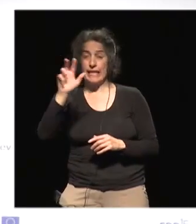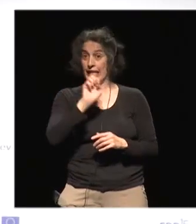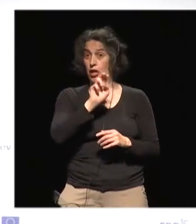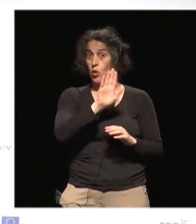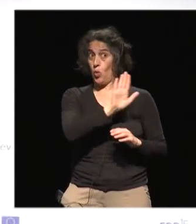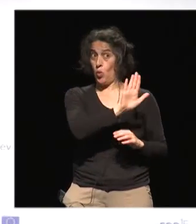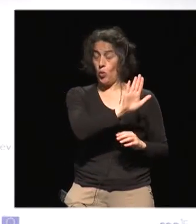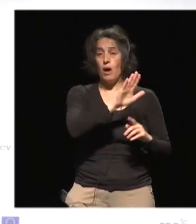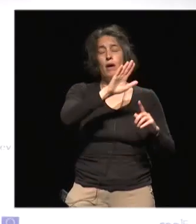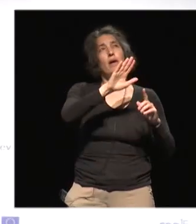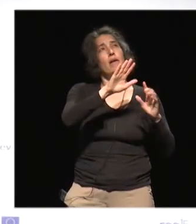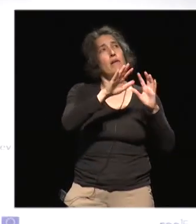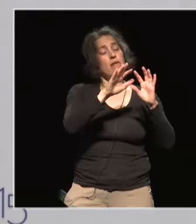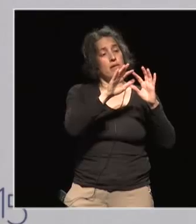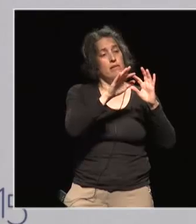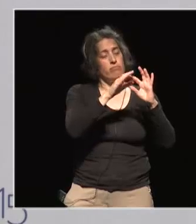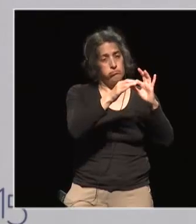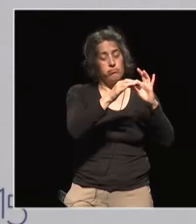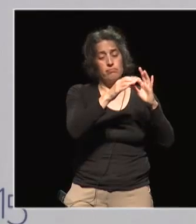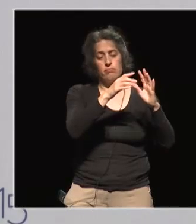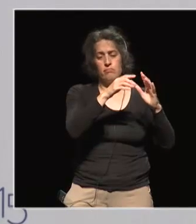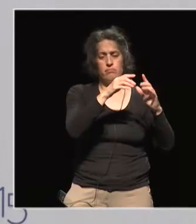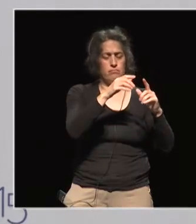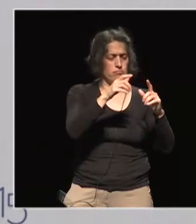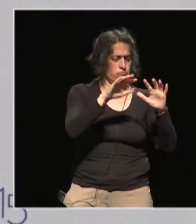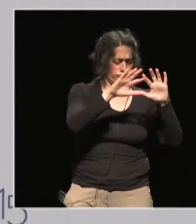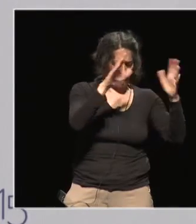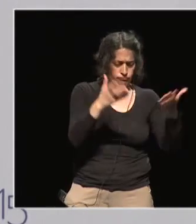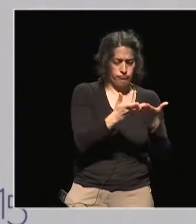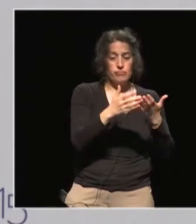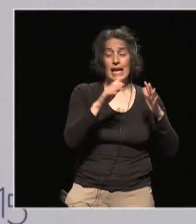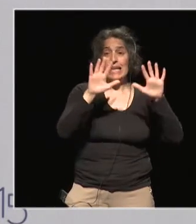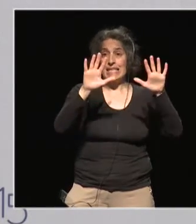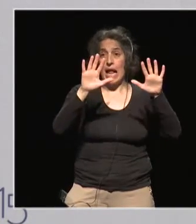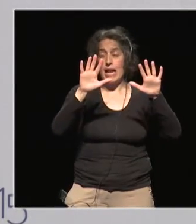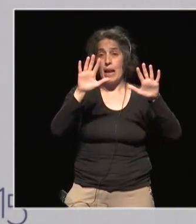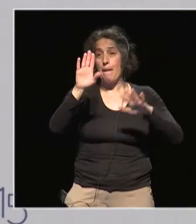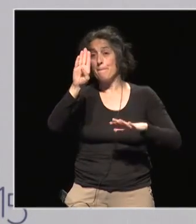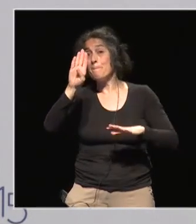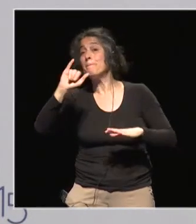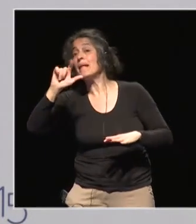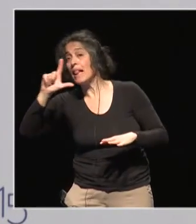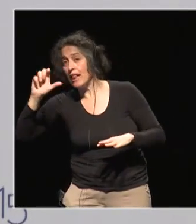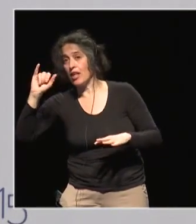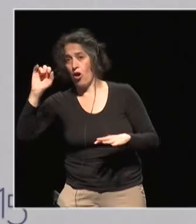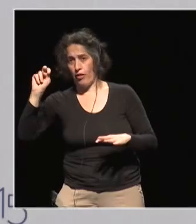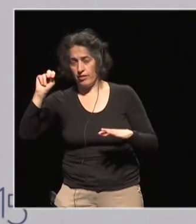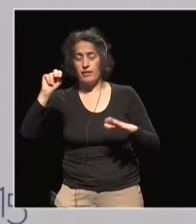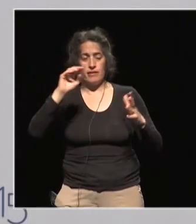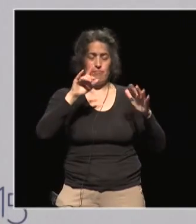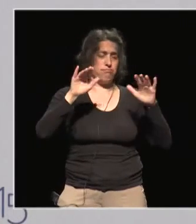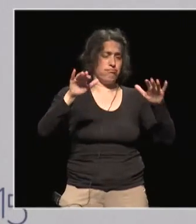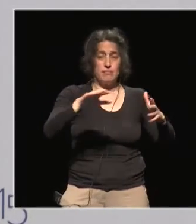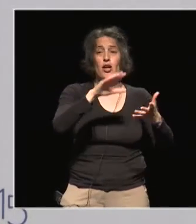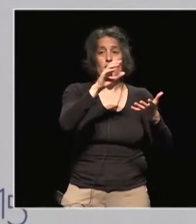EU together was bringing on the table some 10 billion euros of support. We are